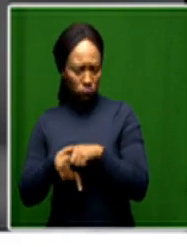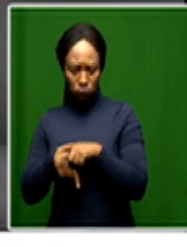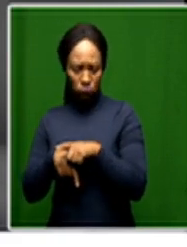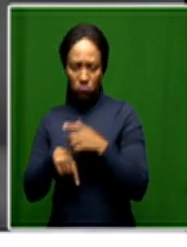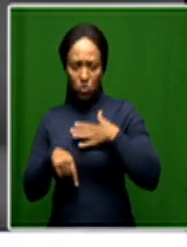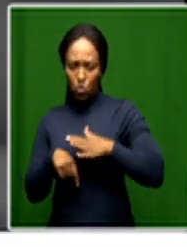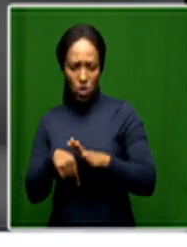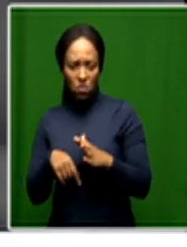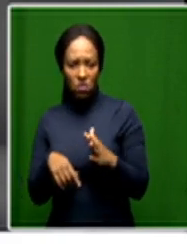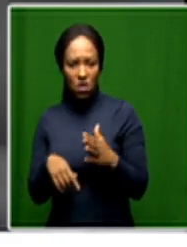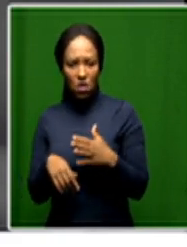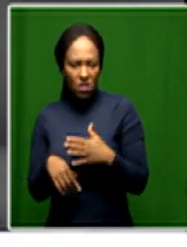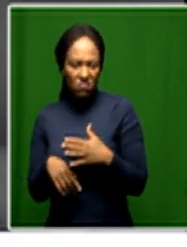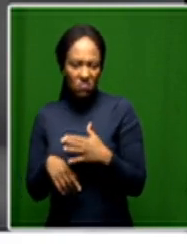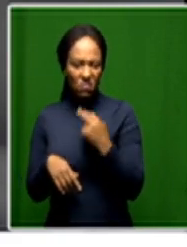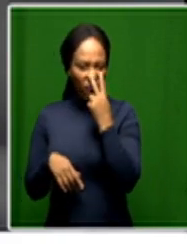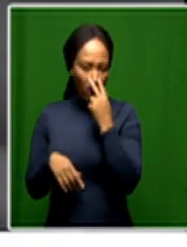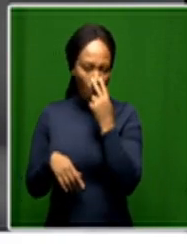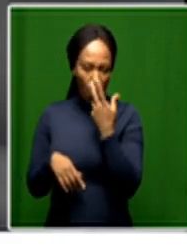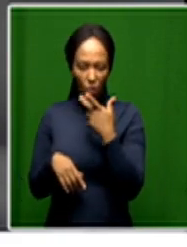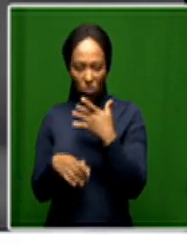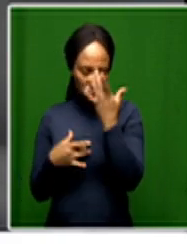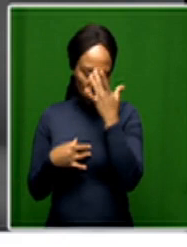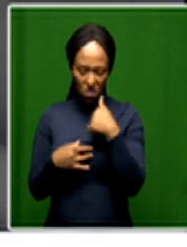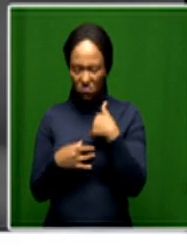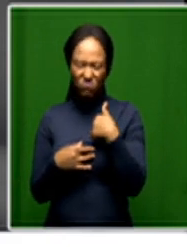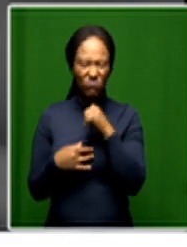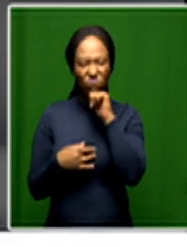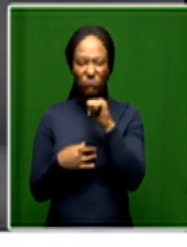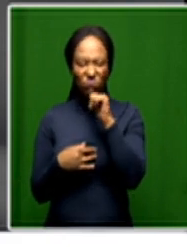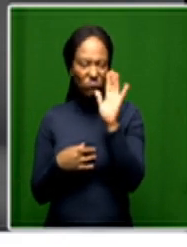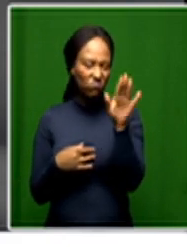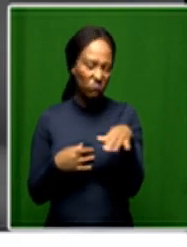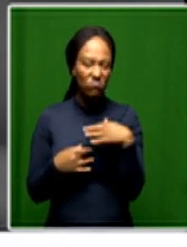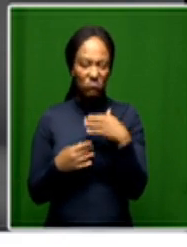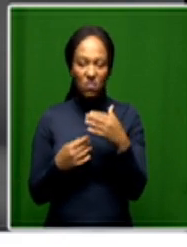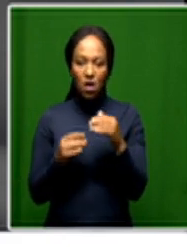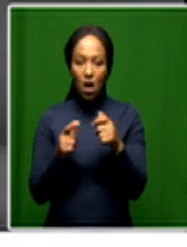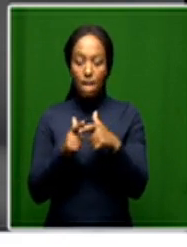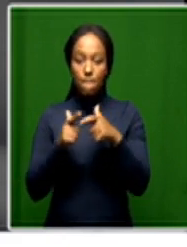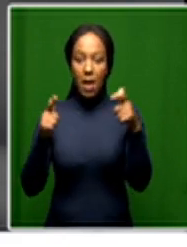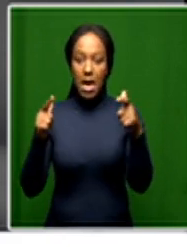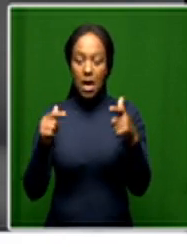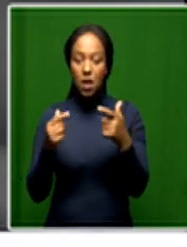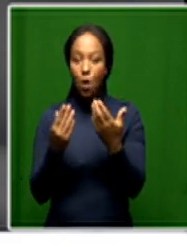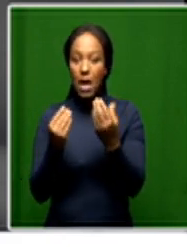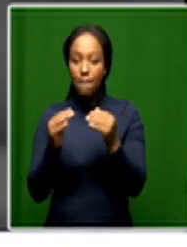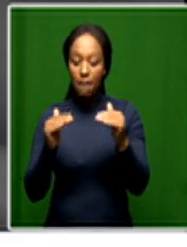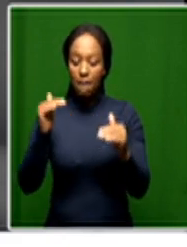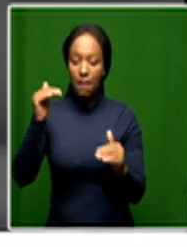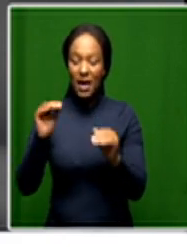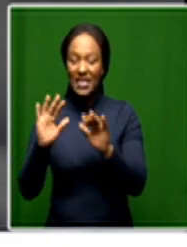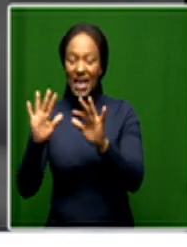and maybe just think it's flu-like symptoms. I don't know. Yeah. But then, you know, and that's why we see this big, huge disparity of around 10